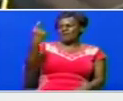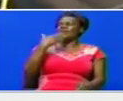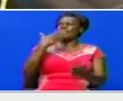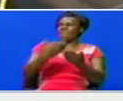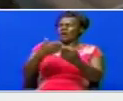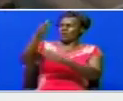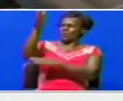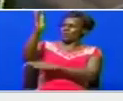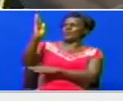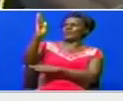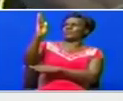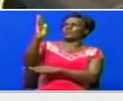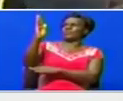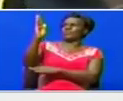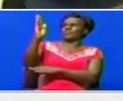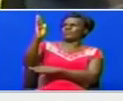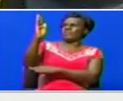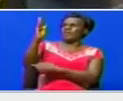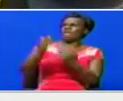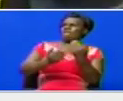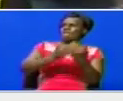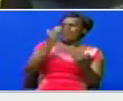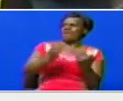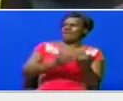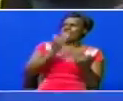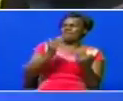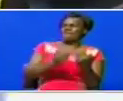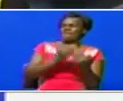God for the favor